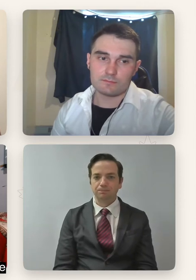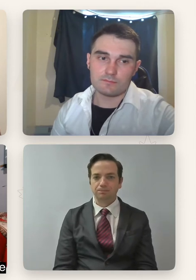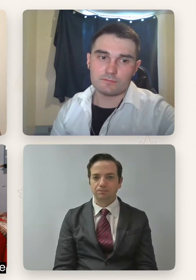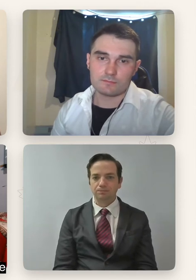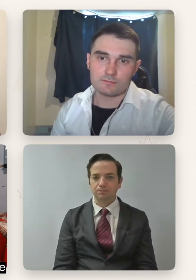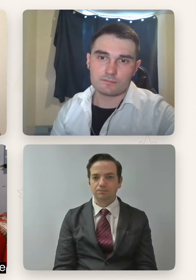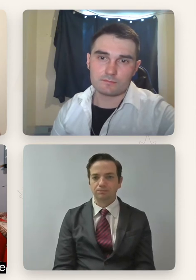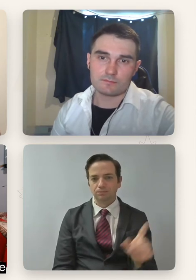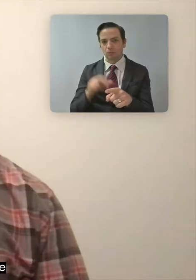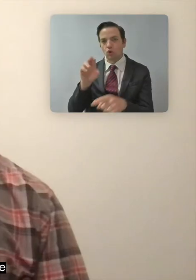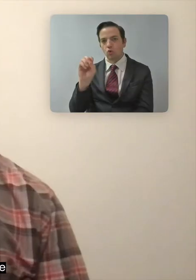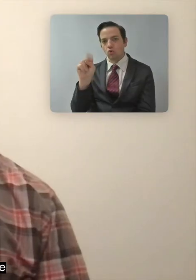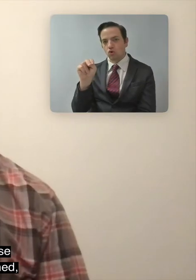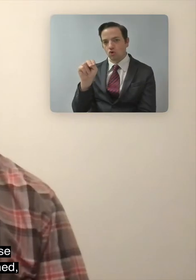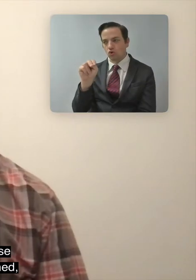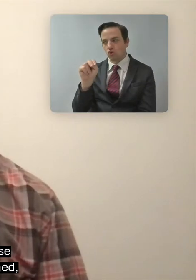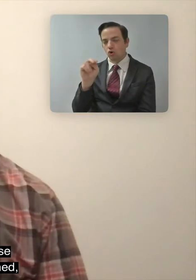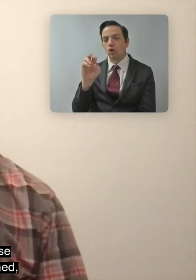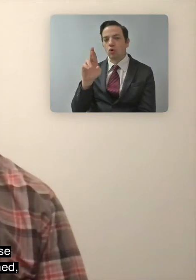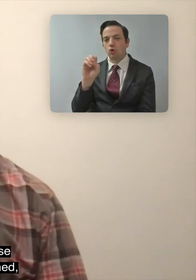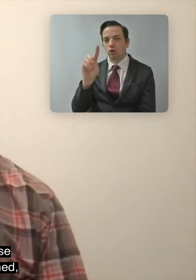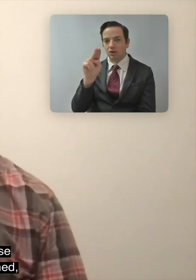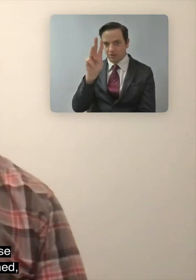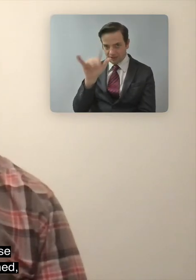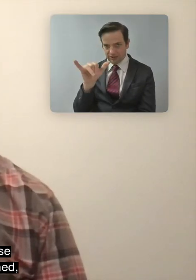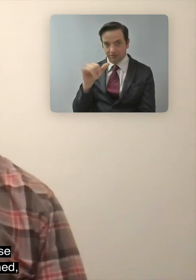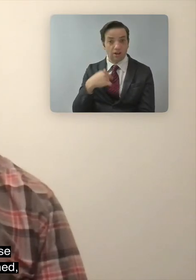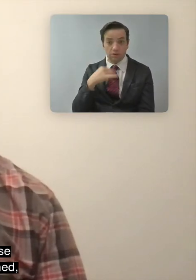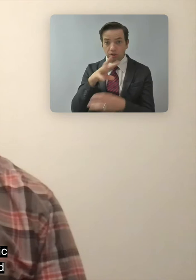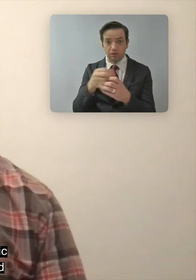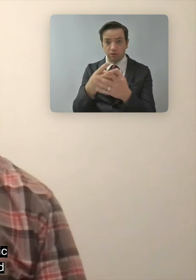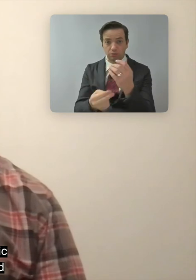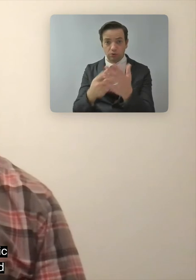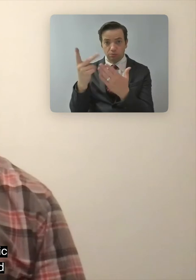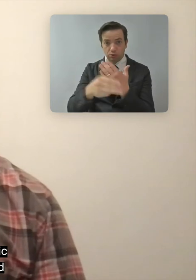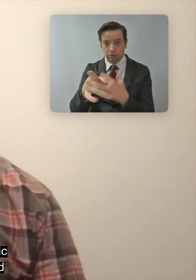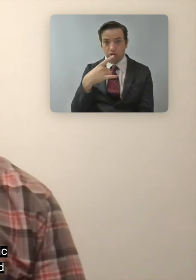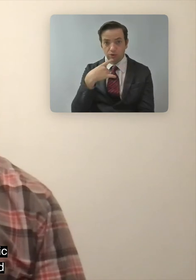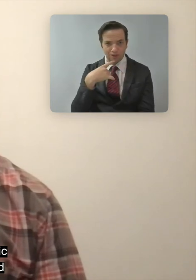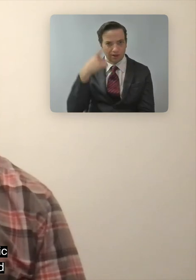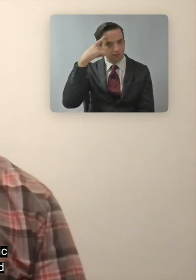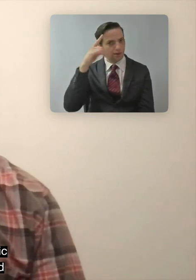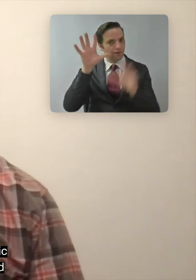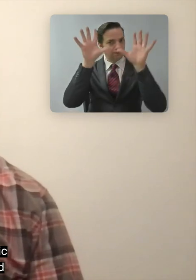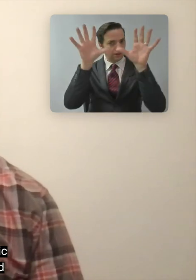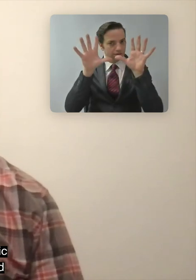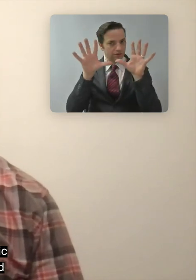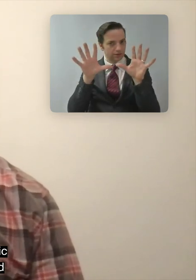Well, I mean, I'll just jump in because I've been involved in both of those programs that you mentioned that I think are fantastic